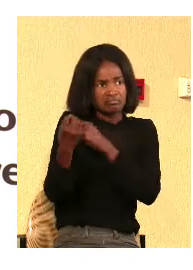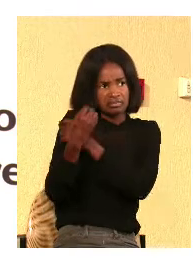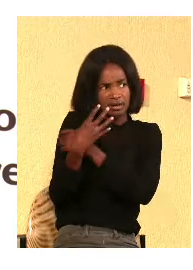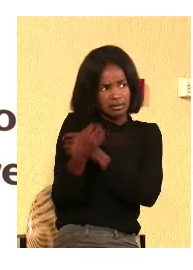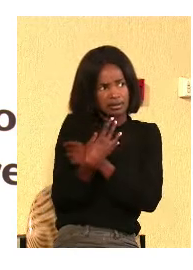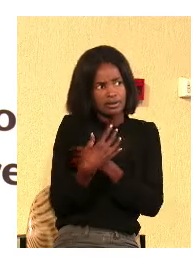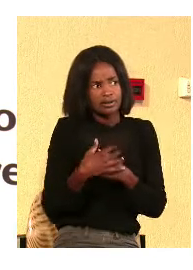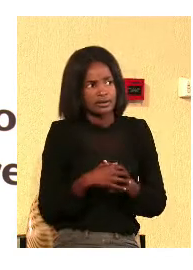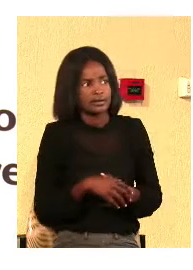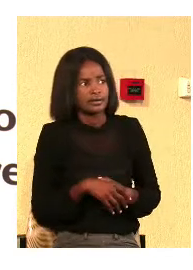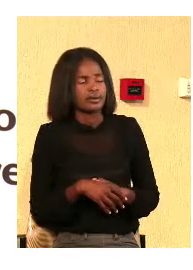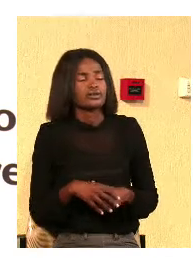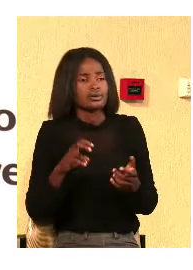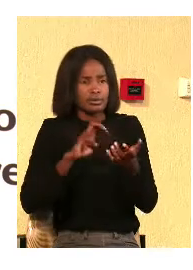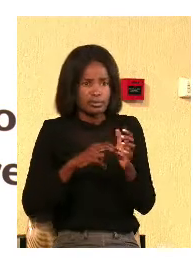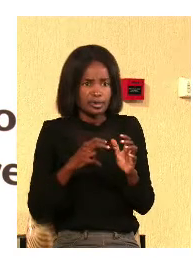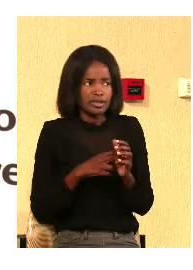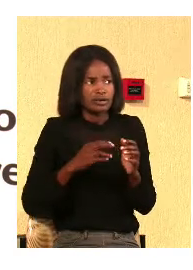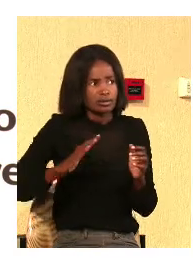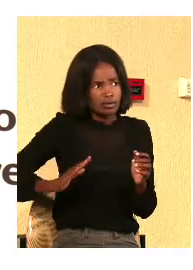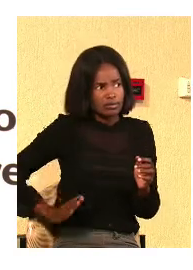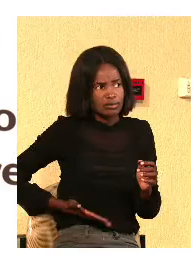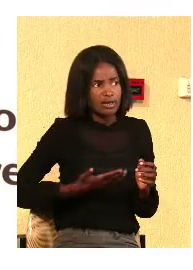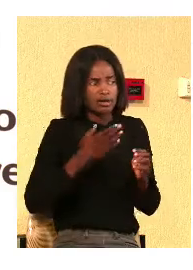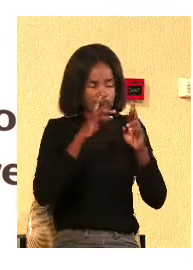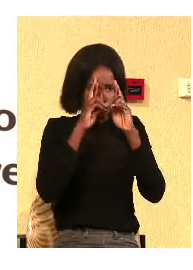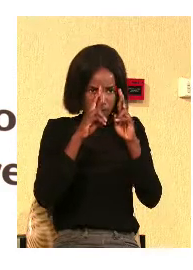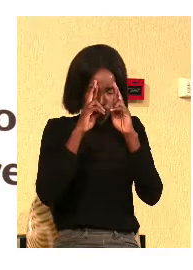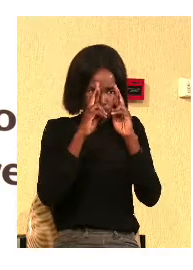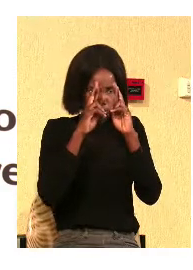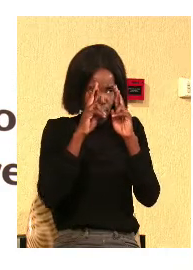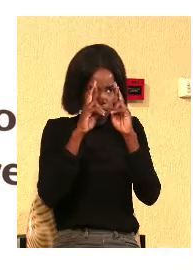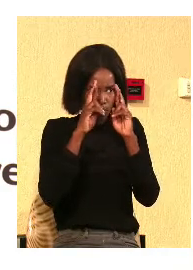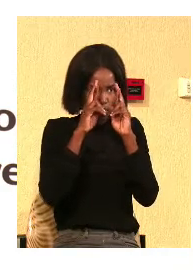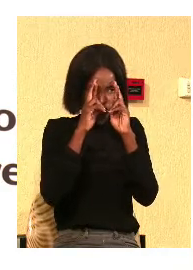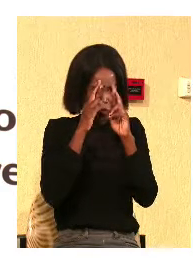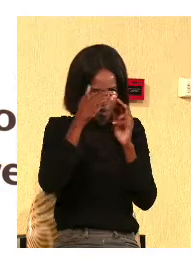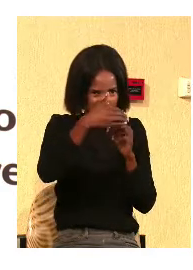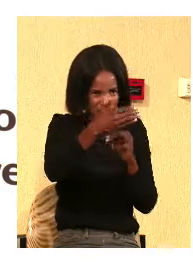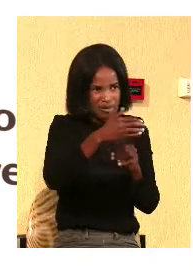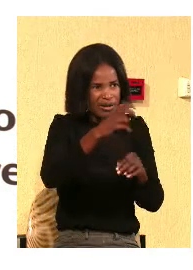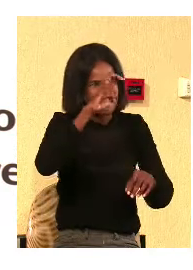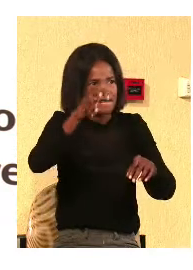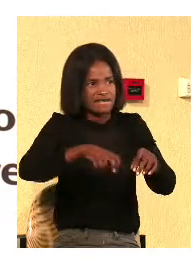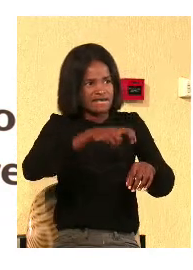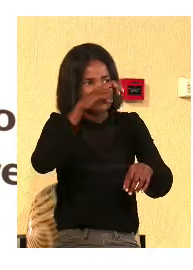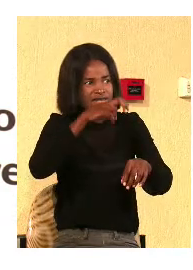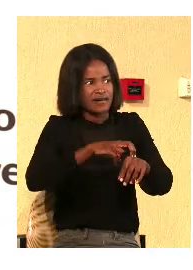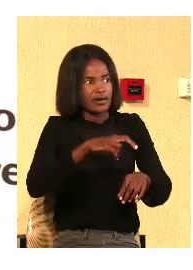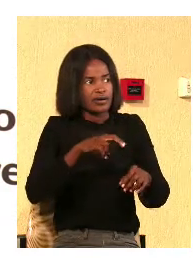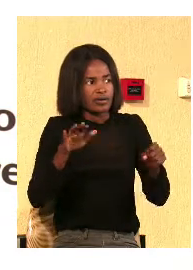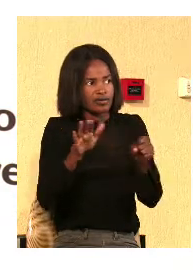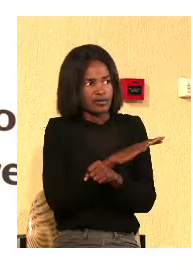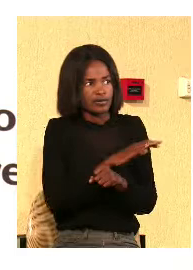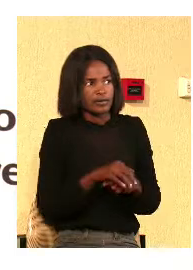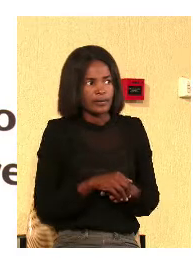So we are moving towards reaching at least that point of preparedness. Even though under limited resource settings,